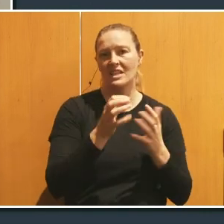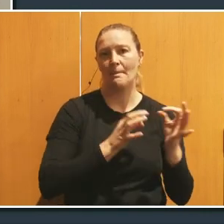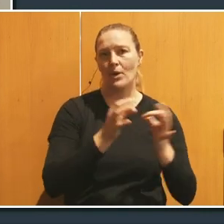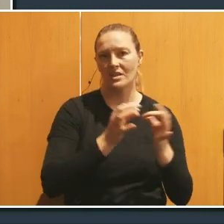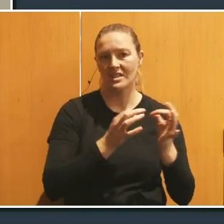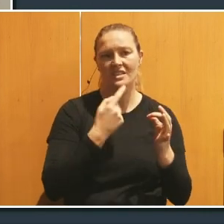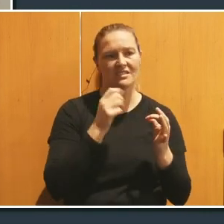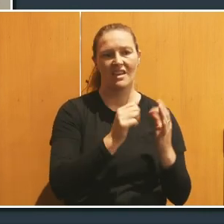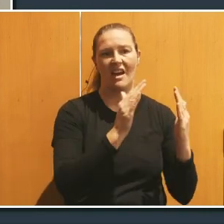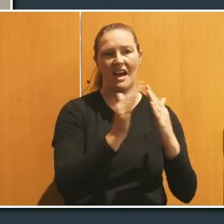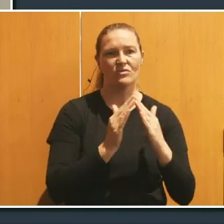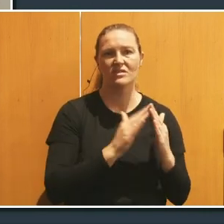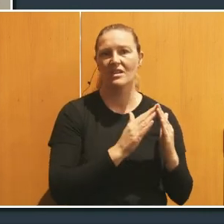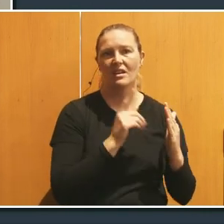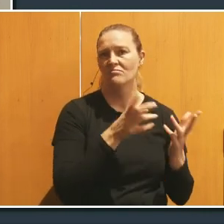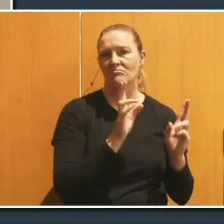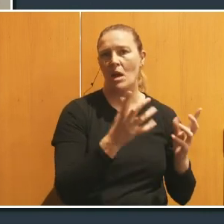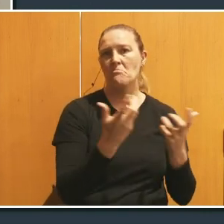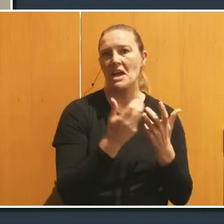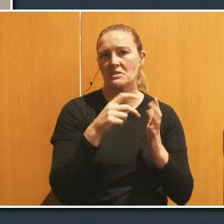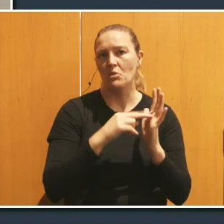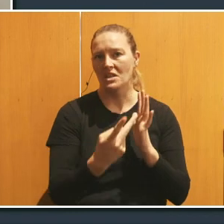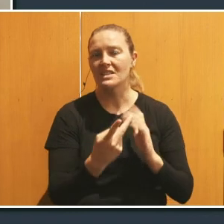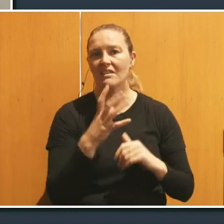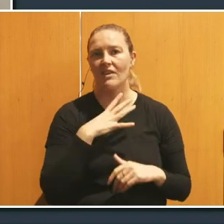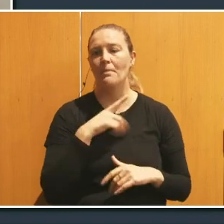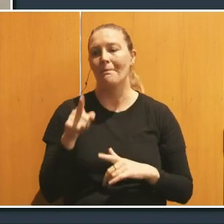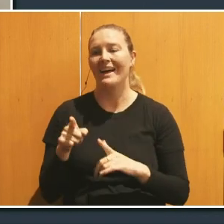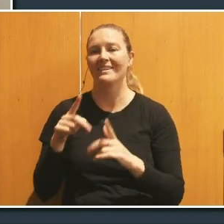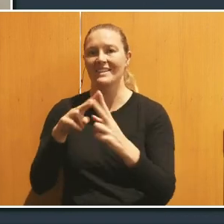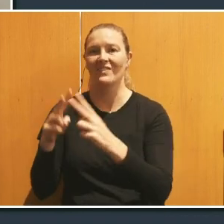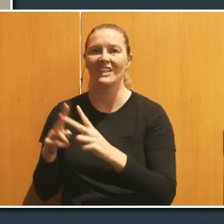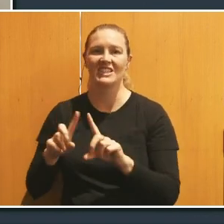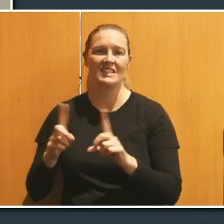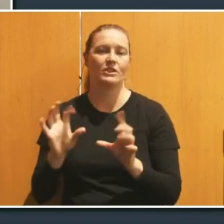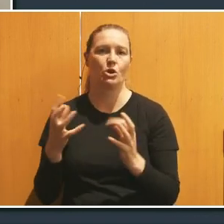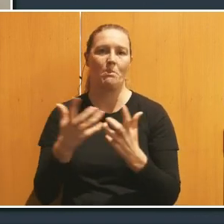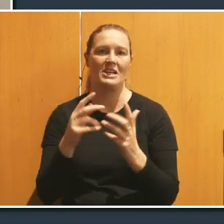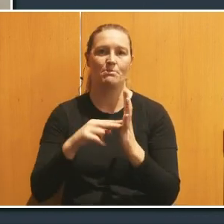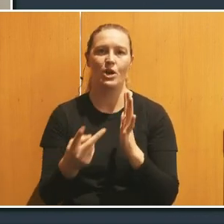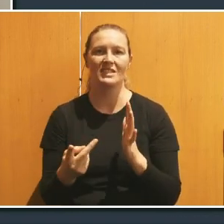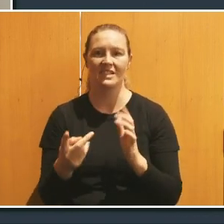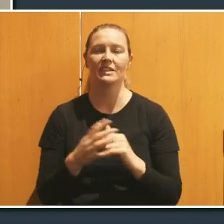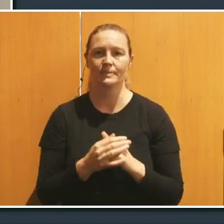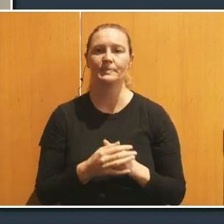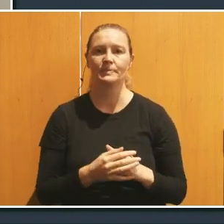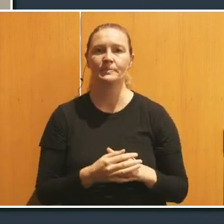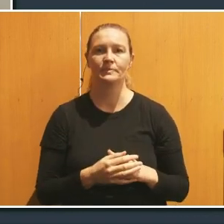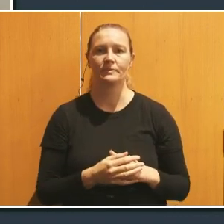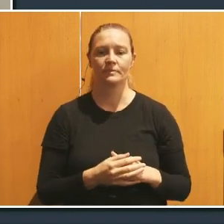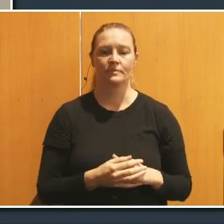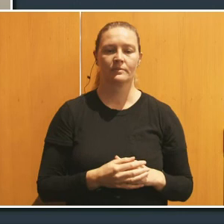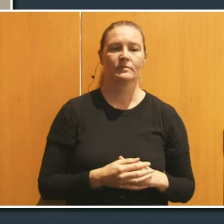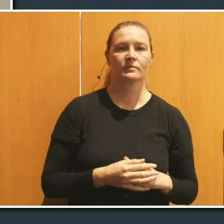there building a 600, 500, 400 square metre section with a 3-4 bedroom house. We're different, and I